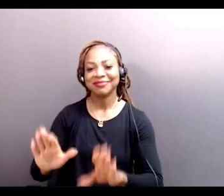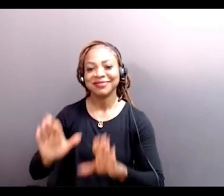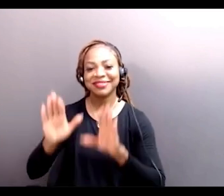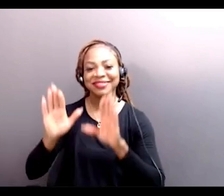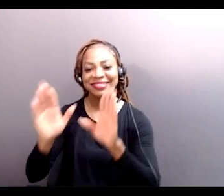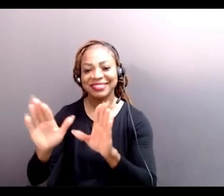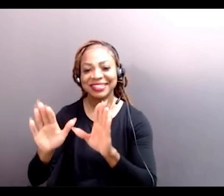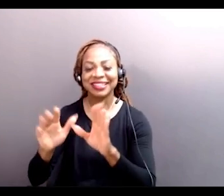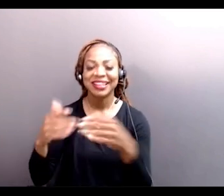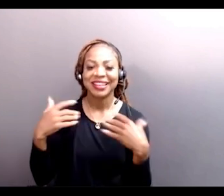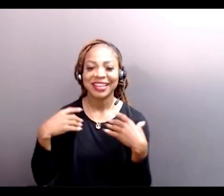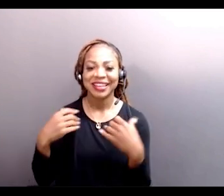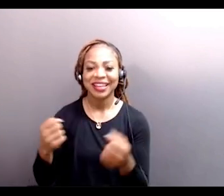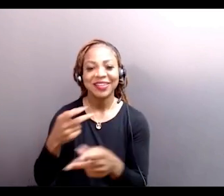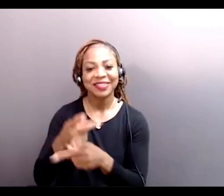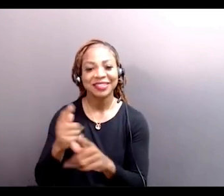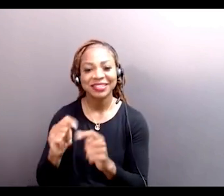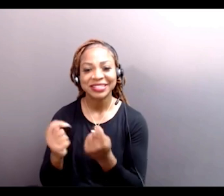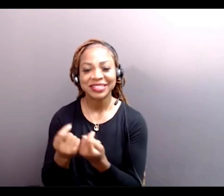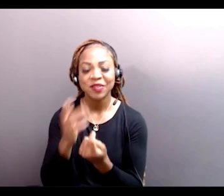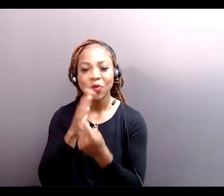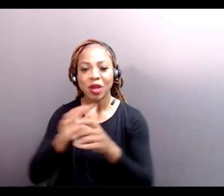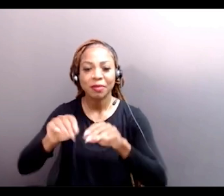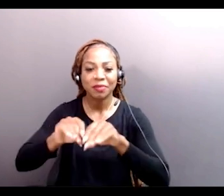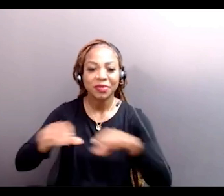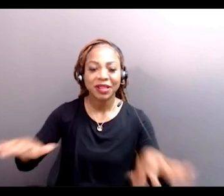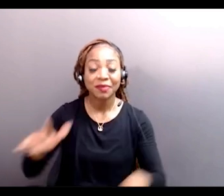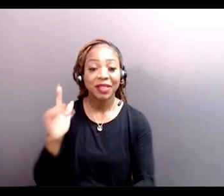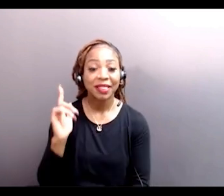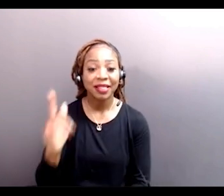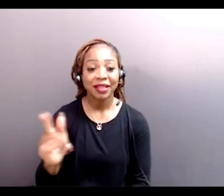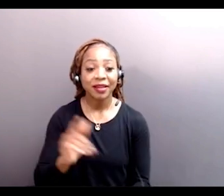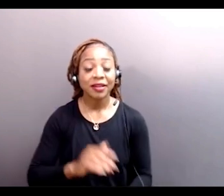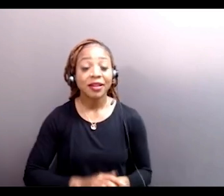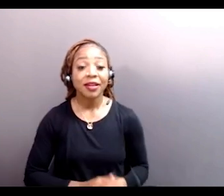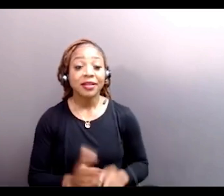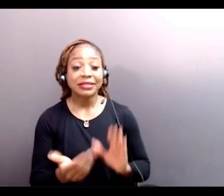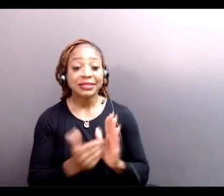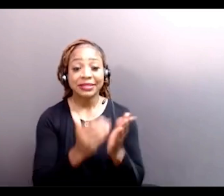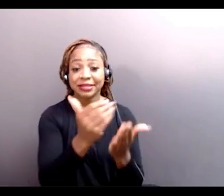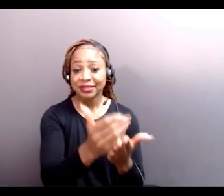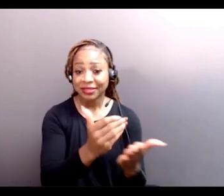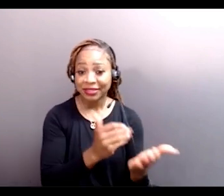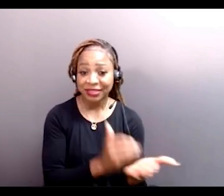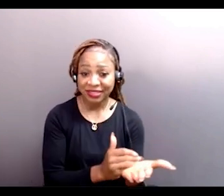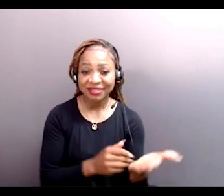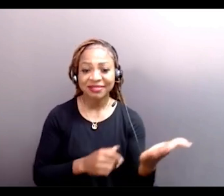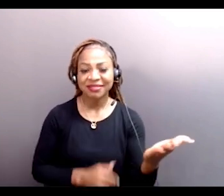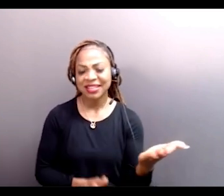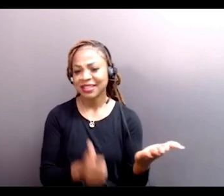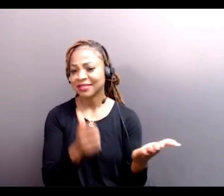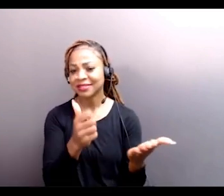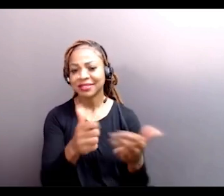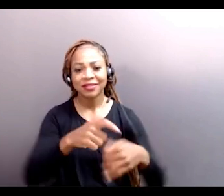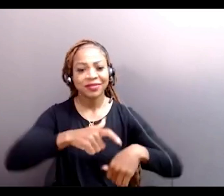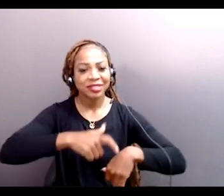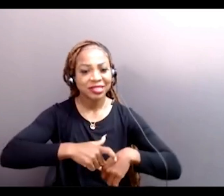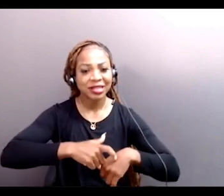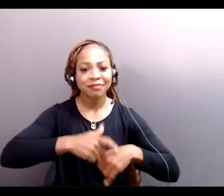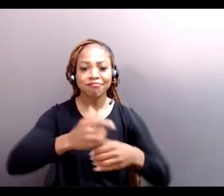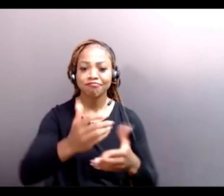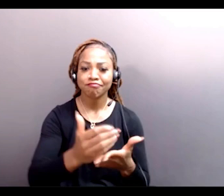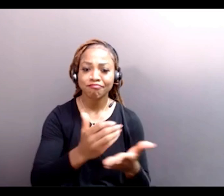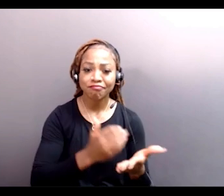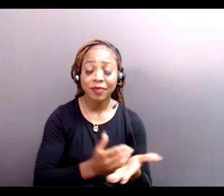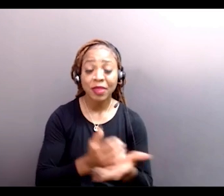excellence team later on. I did mention that the course, it is a self-paced course. Now,